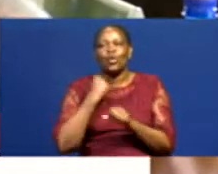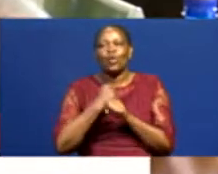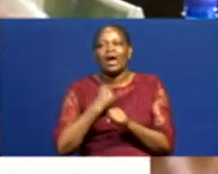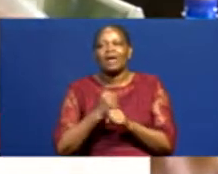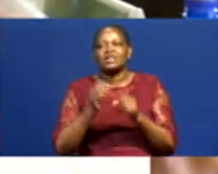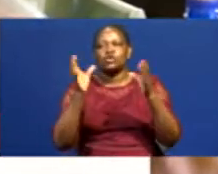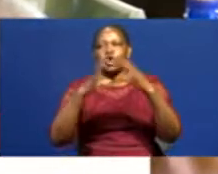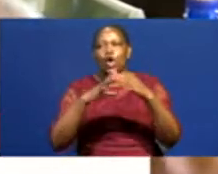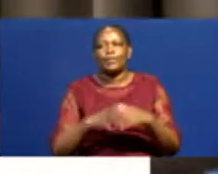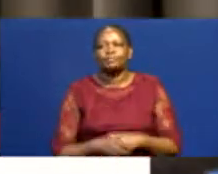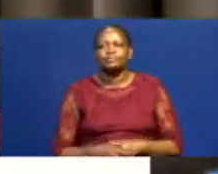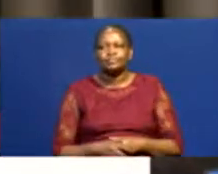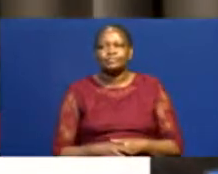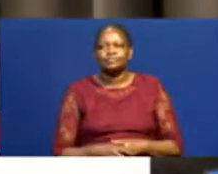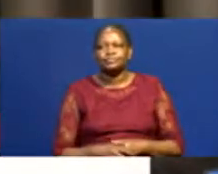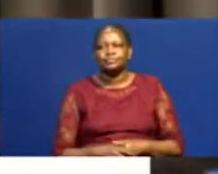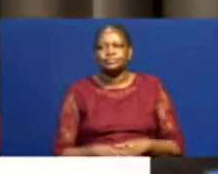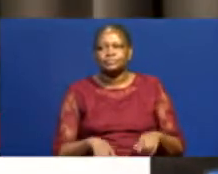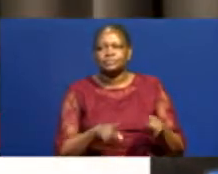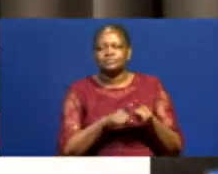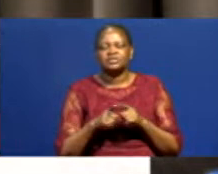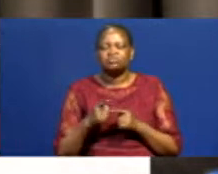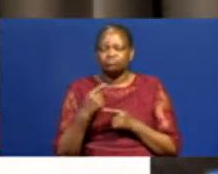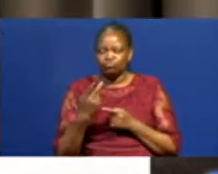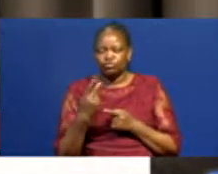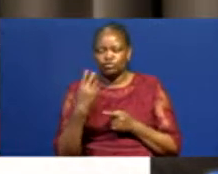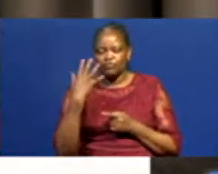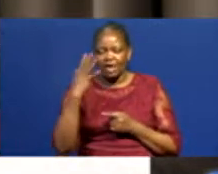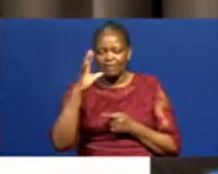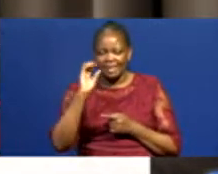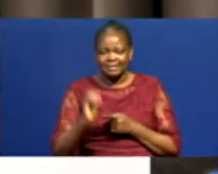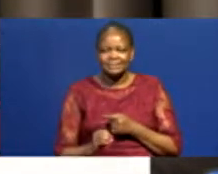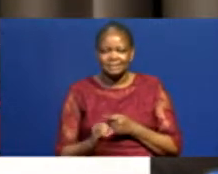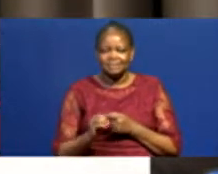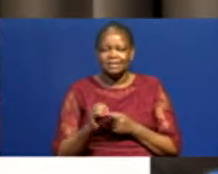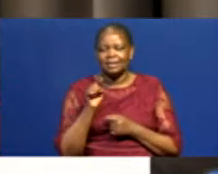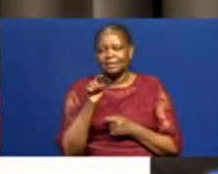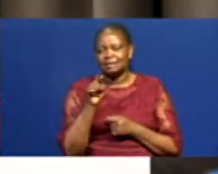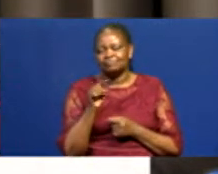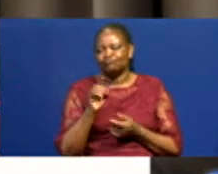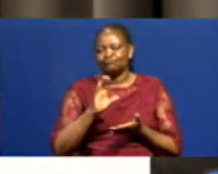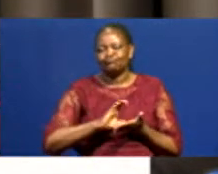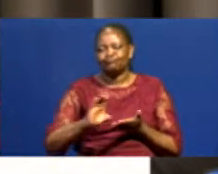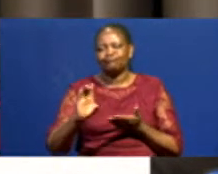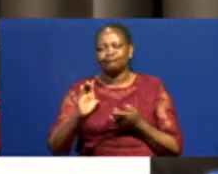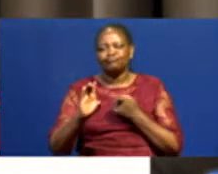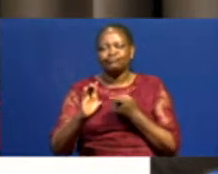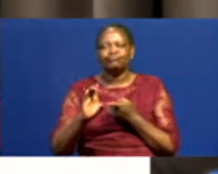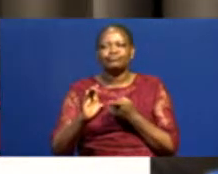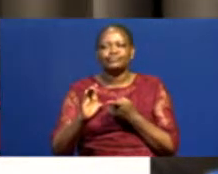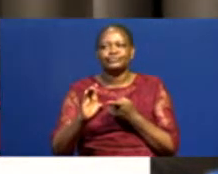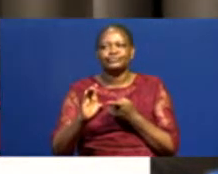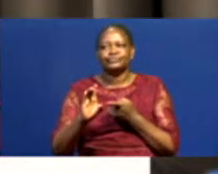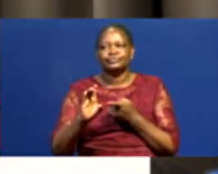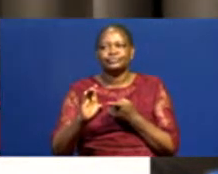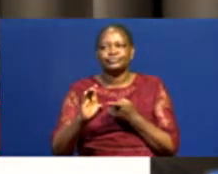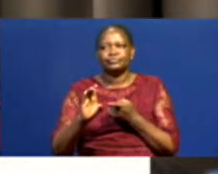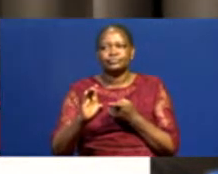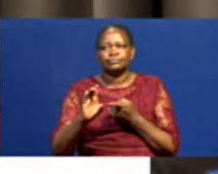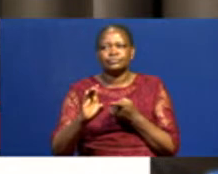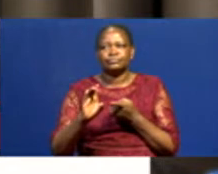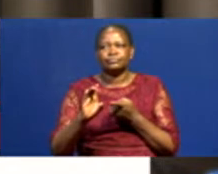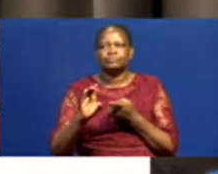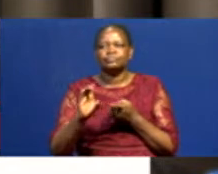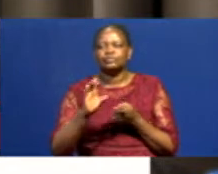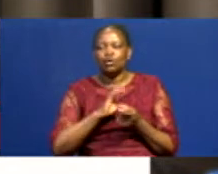agency. Even as it was absorbed at 25%, this allocation was within the